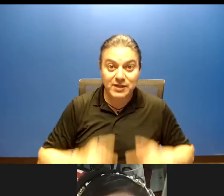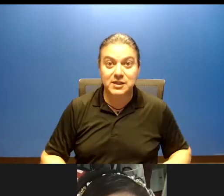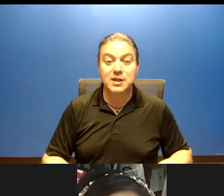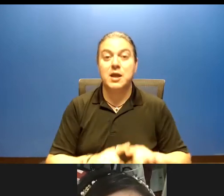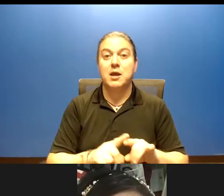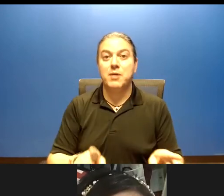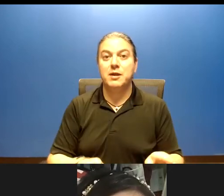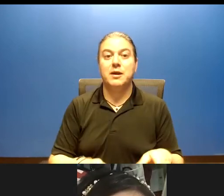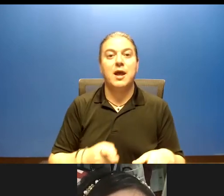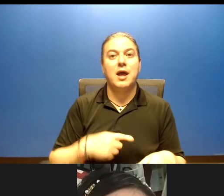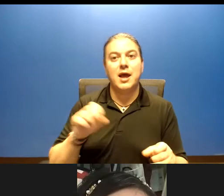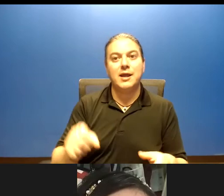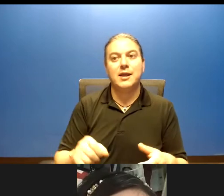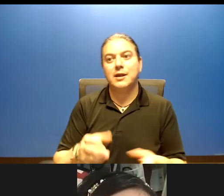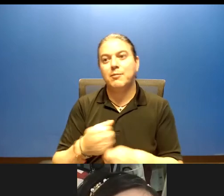secretary of the home.